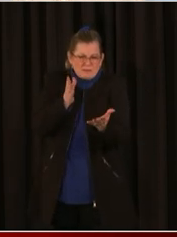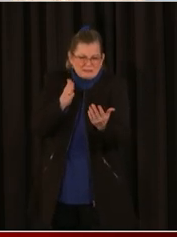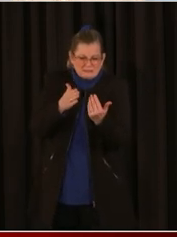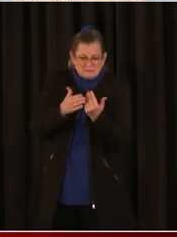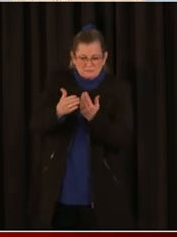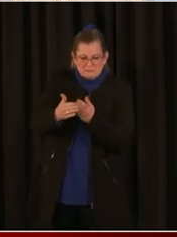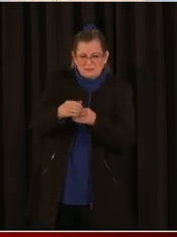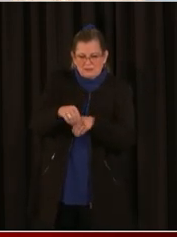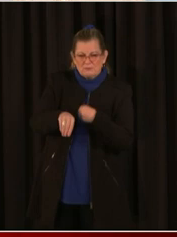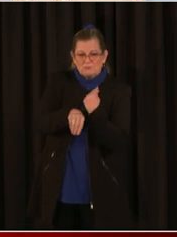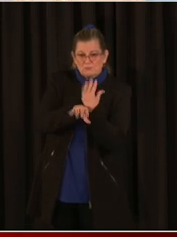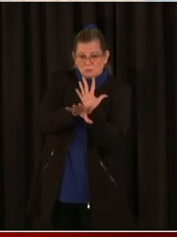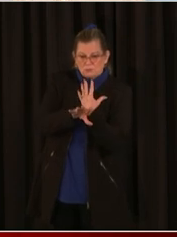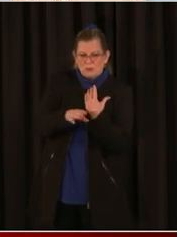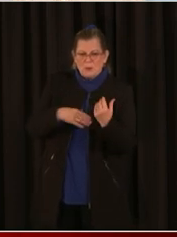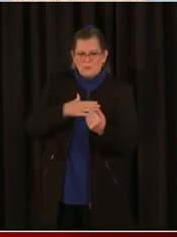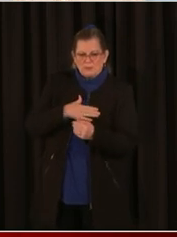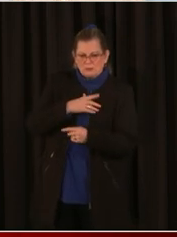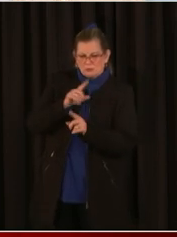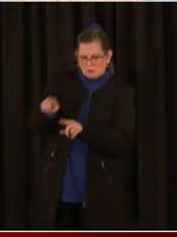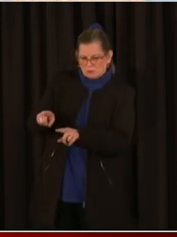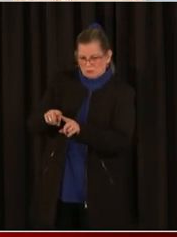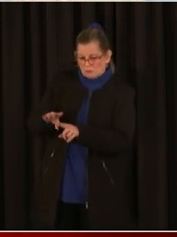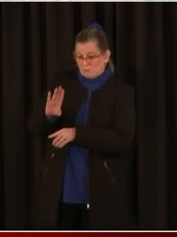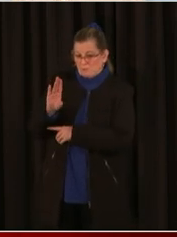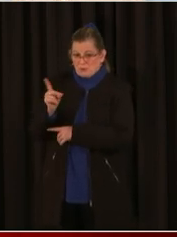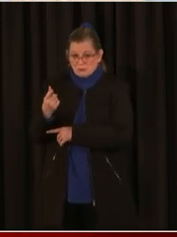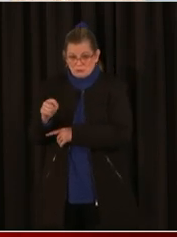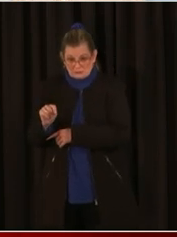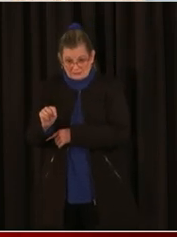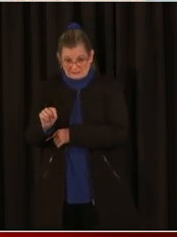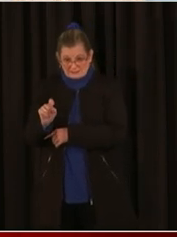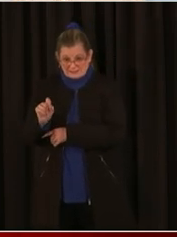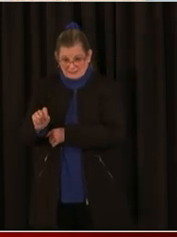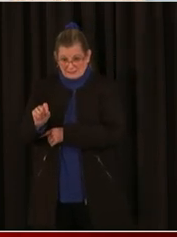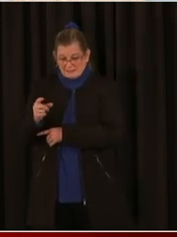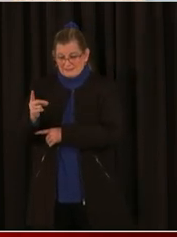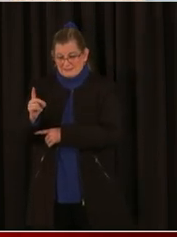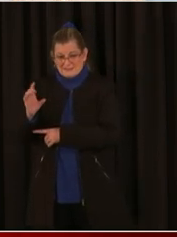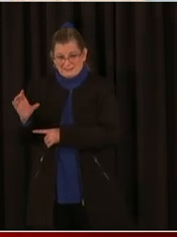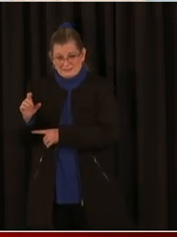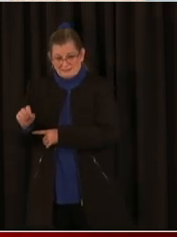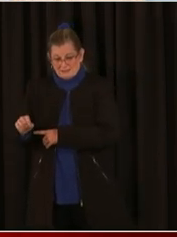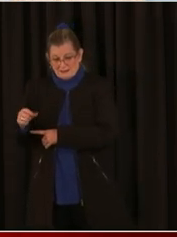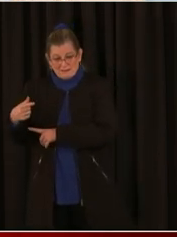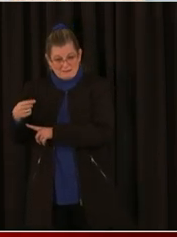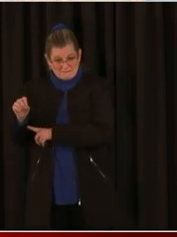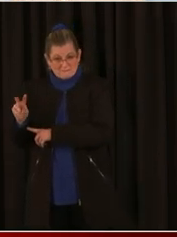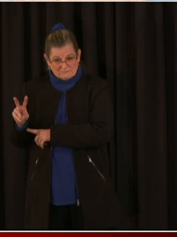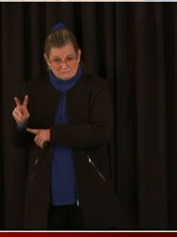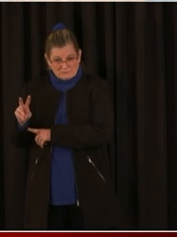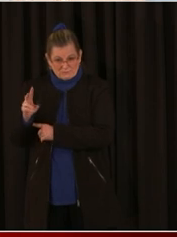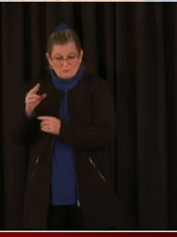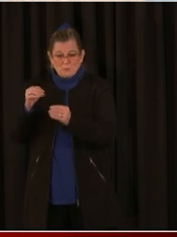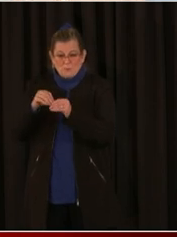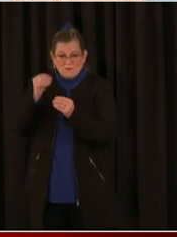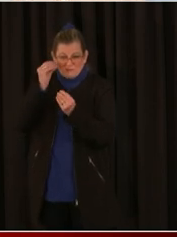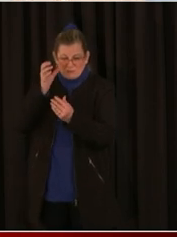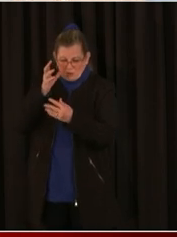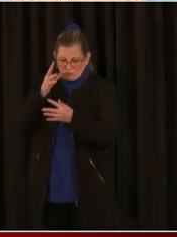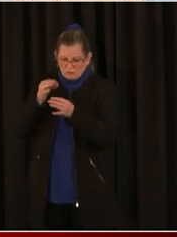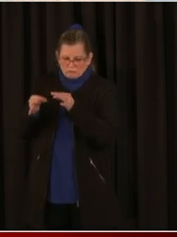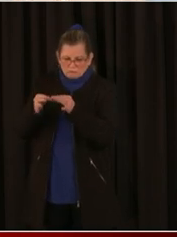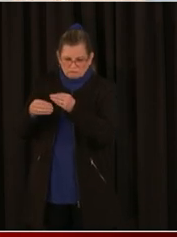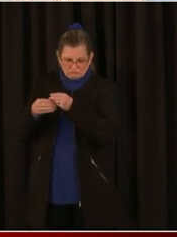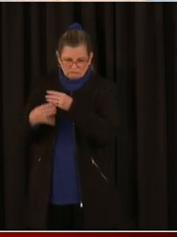So you can go to budget.dc.gov and remember the dates. The same information is presented, so you don't have